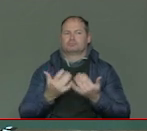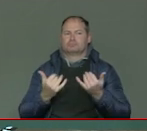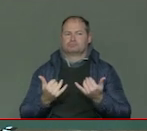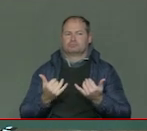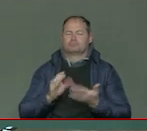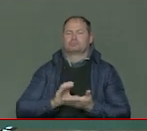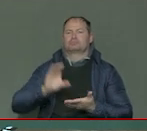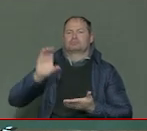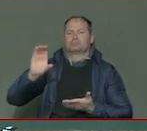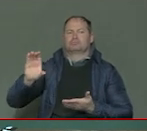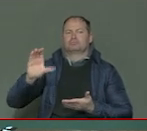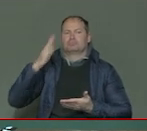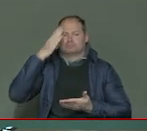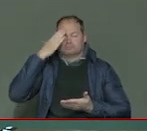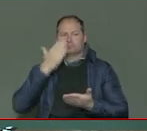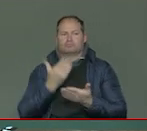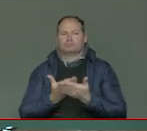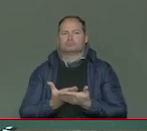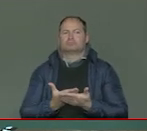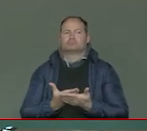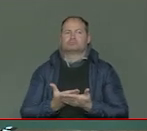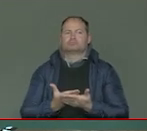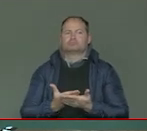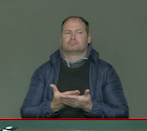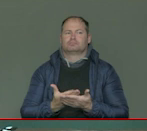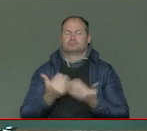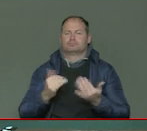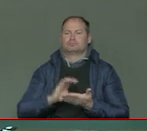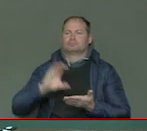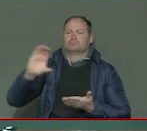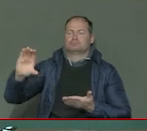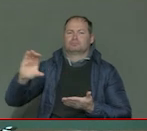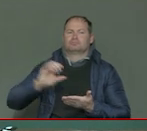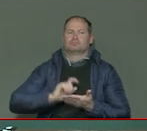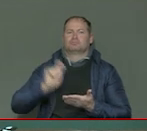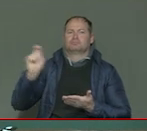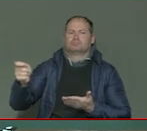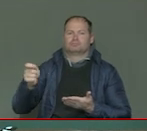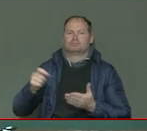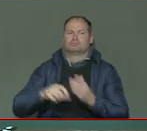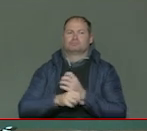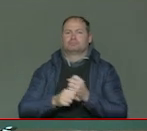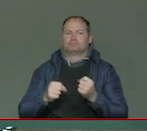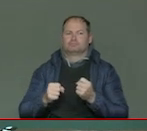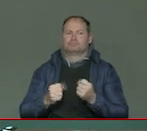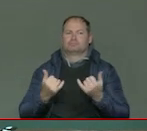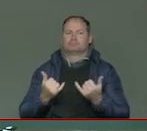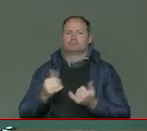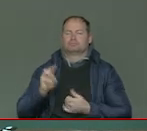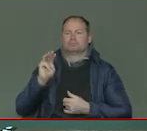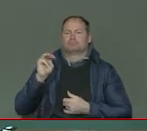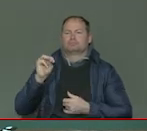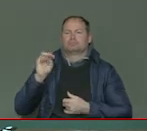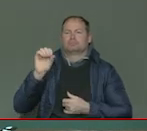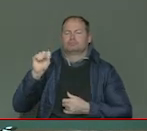bank and you will immediately see that that money was not deposited. So ask for SMS services.